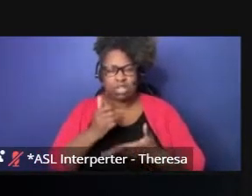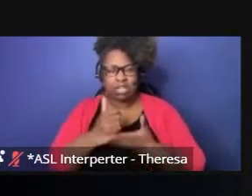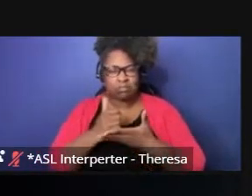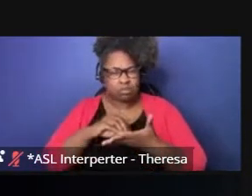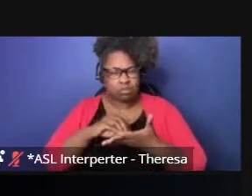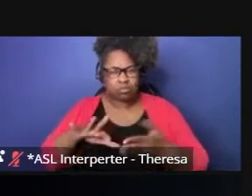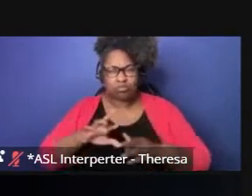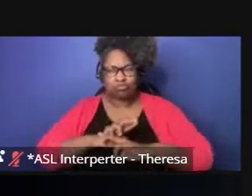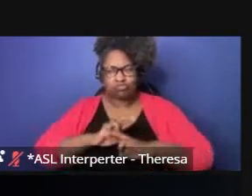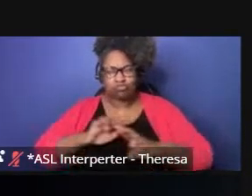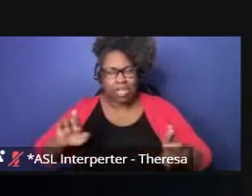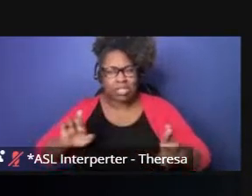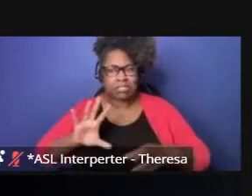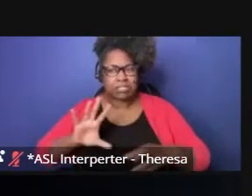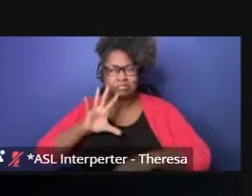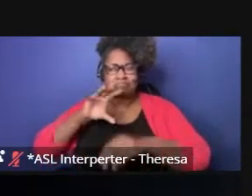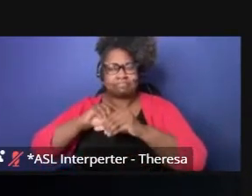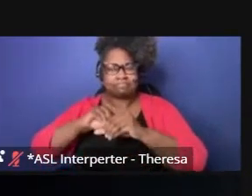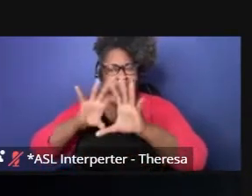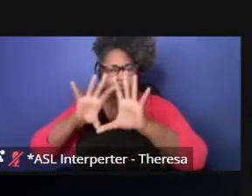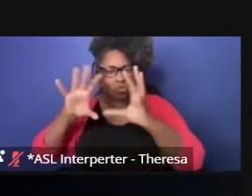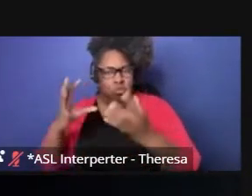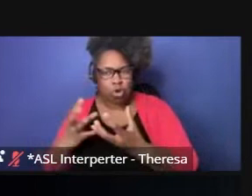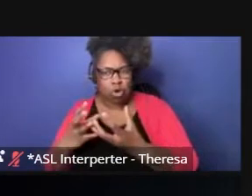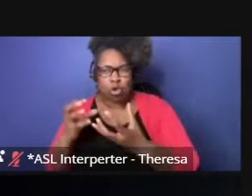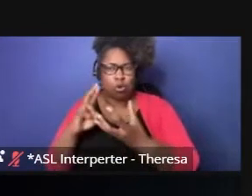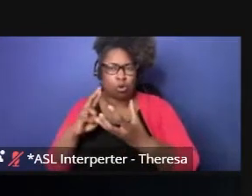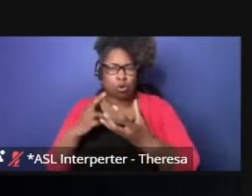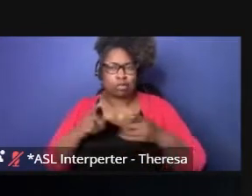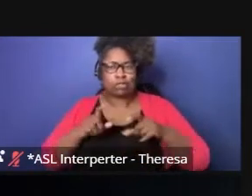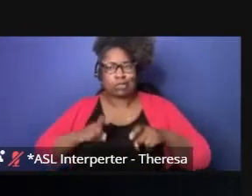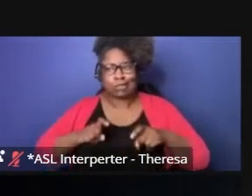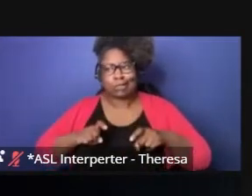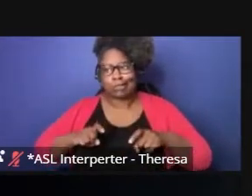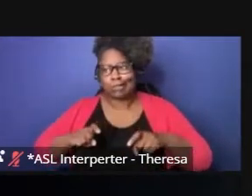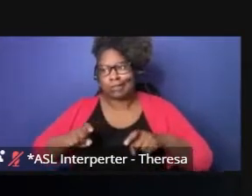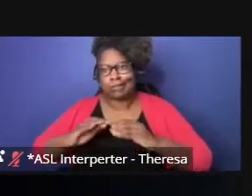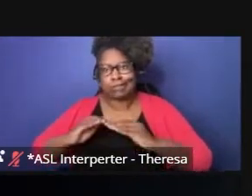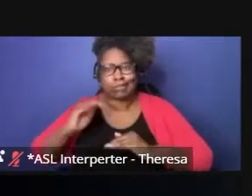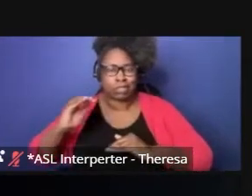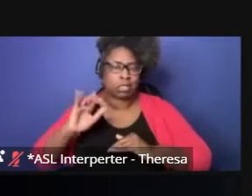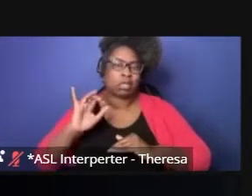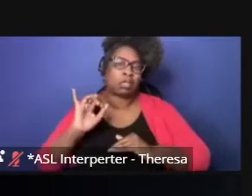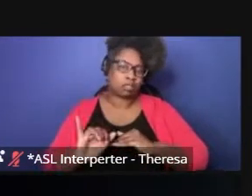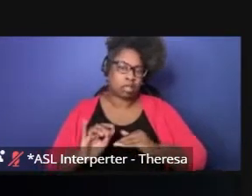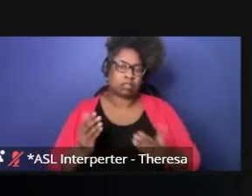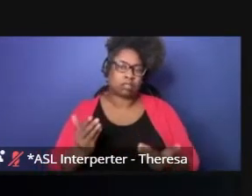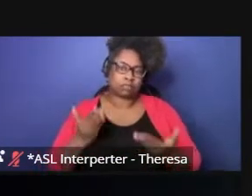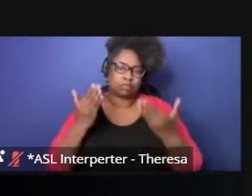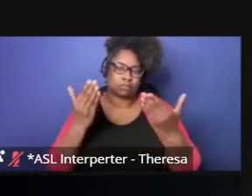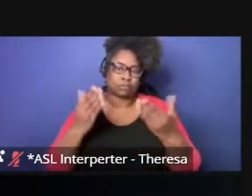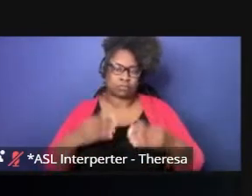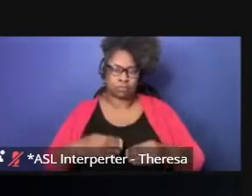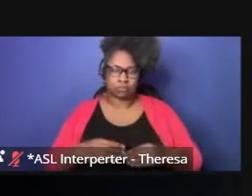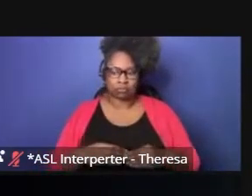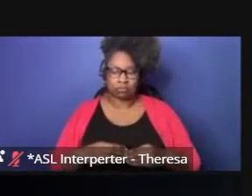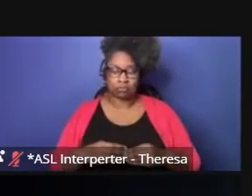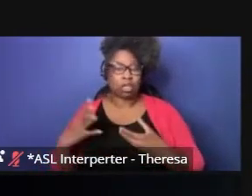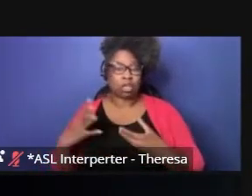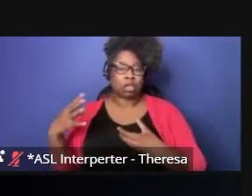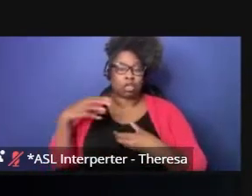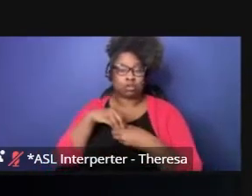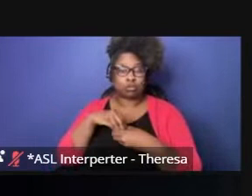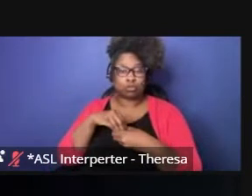assessing them to death? So that's a theme that keeps coming up. What we're learning about inclusion, basically is that true inclusion is